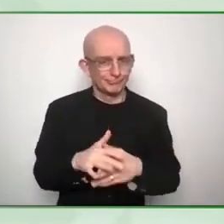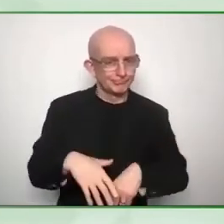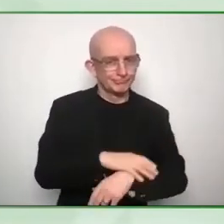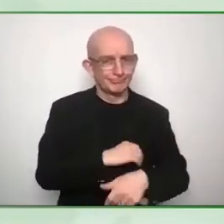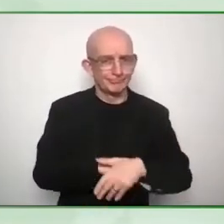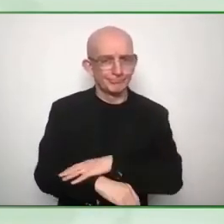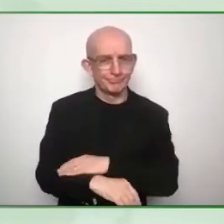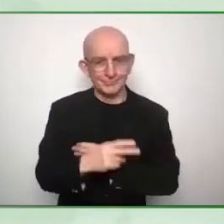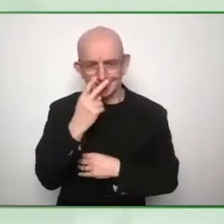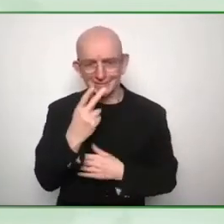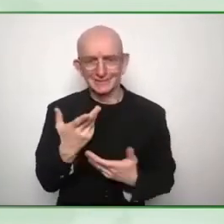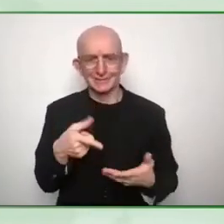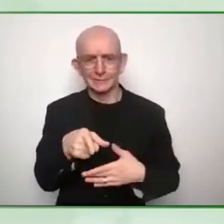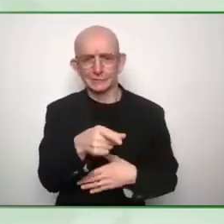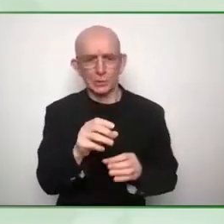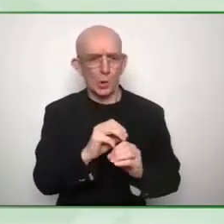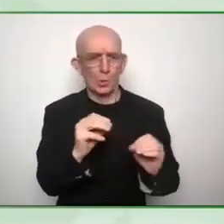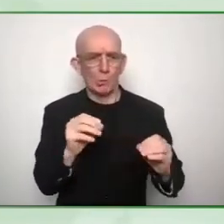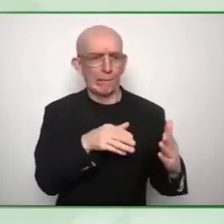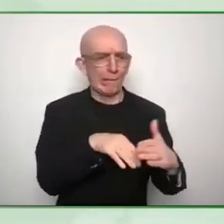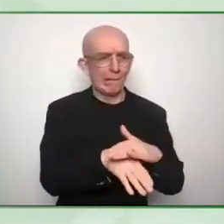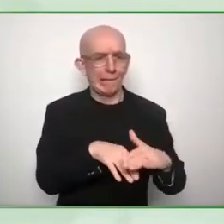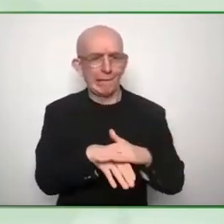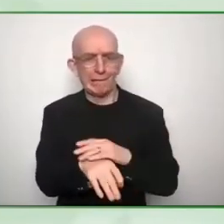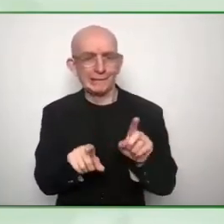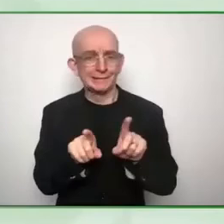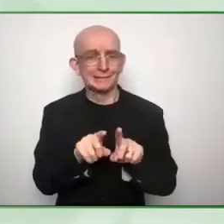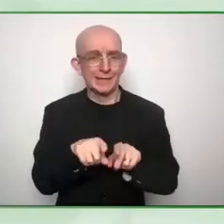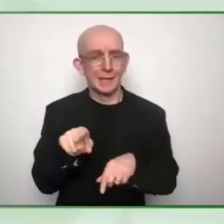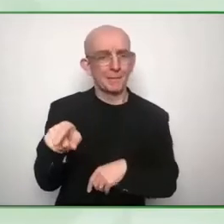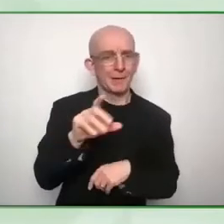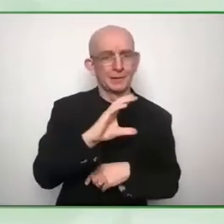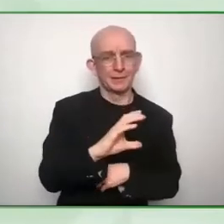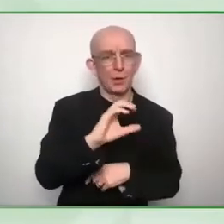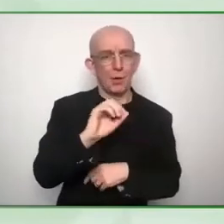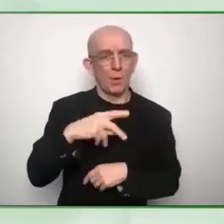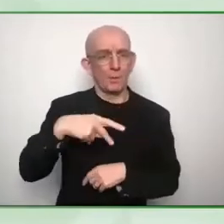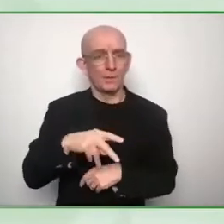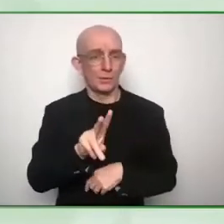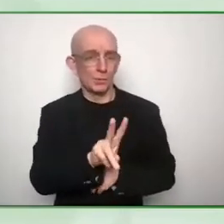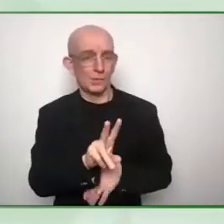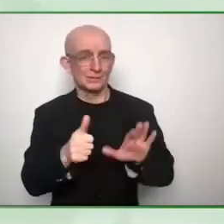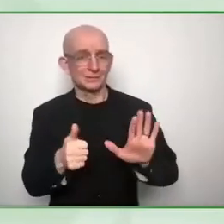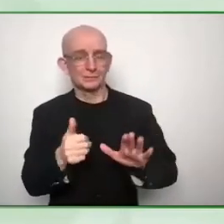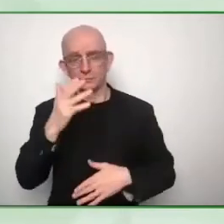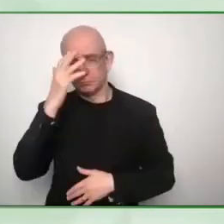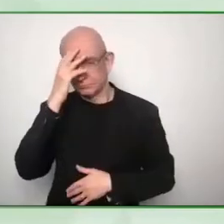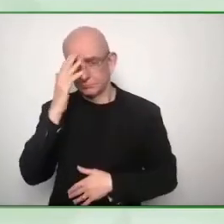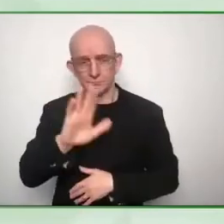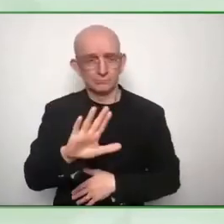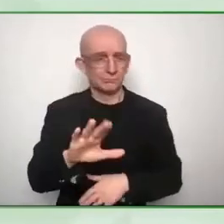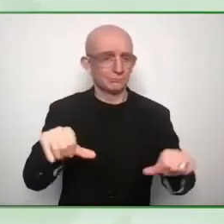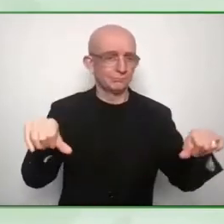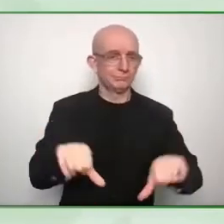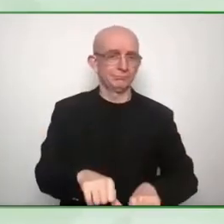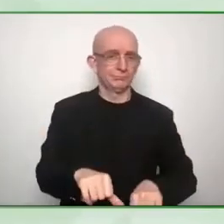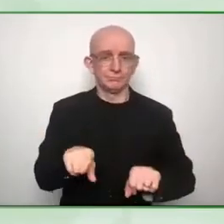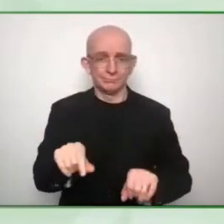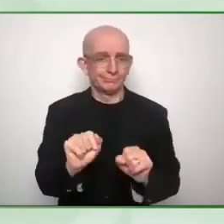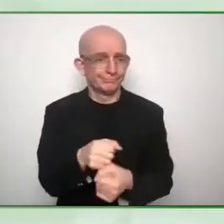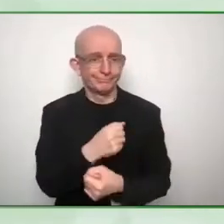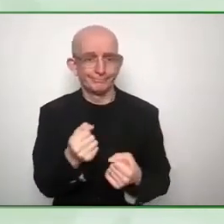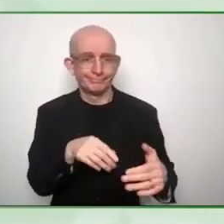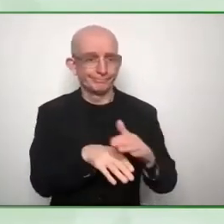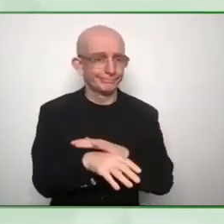are not going to change without bringing everyone to the table and saying, we have to make noise and we have to have a